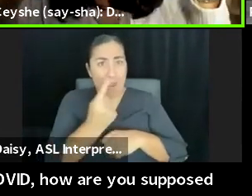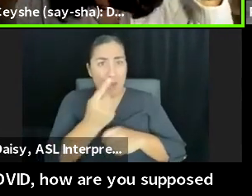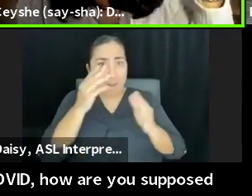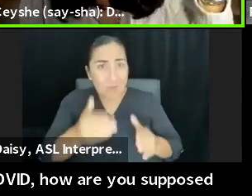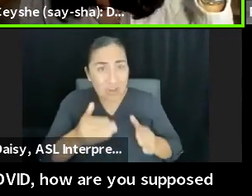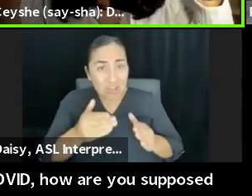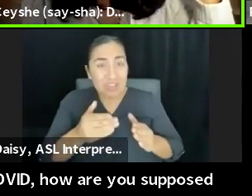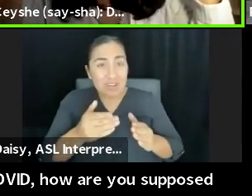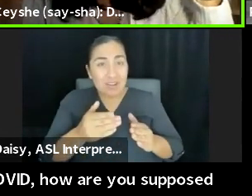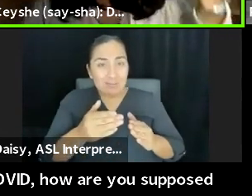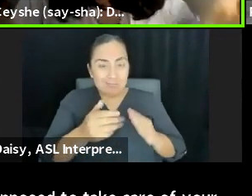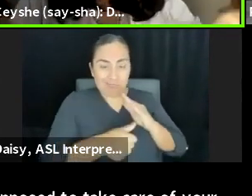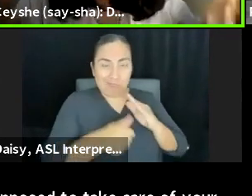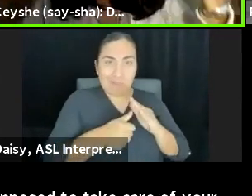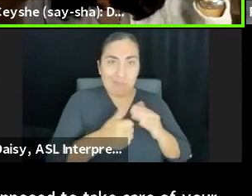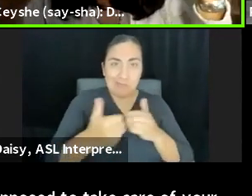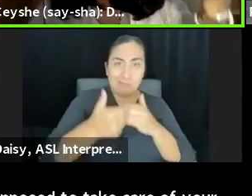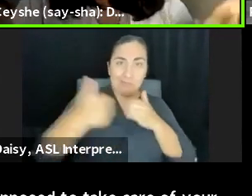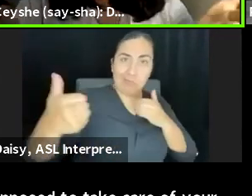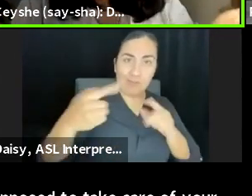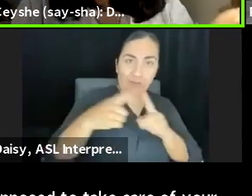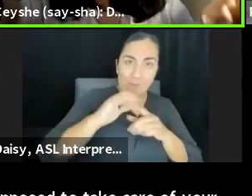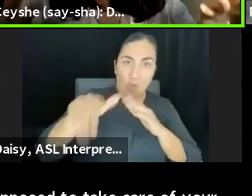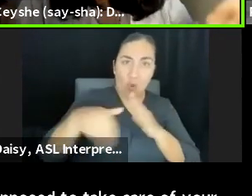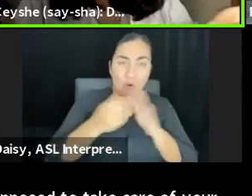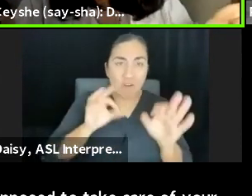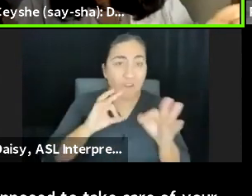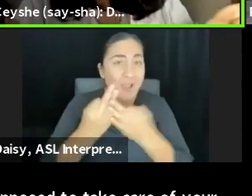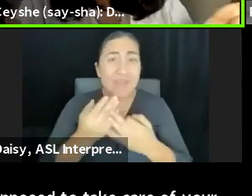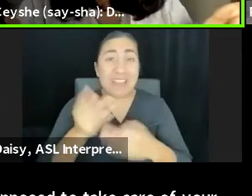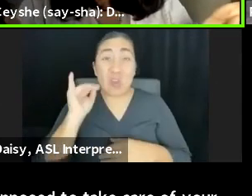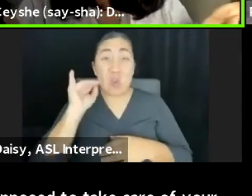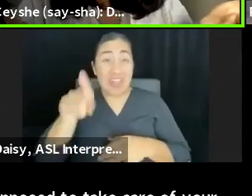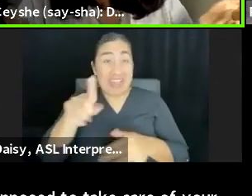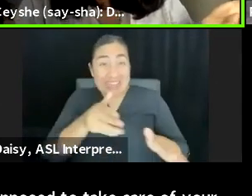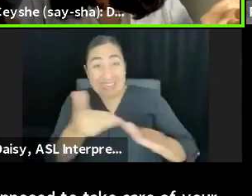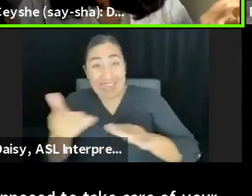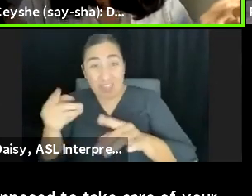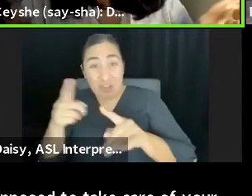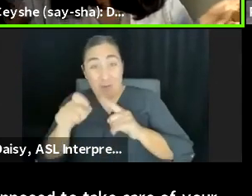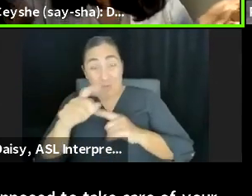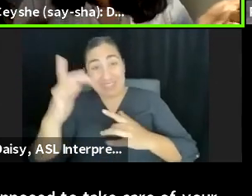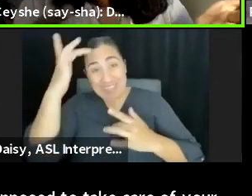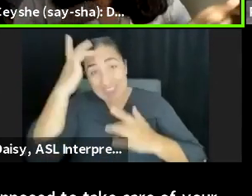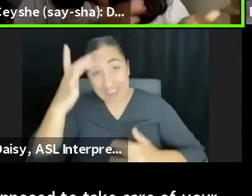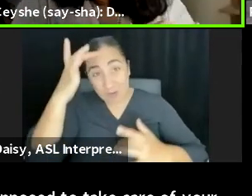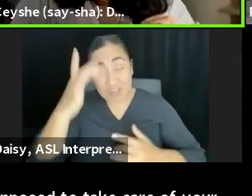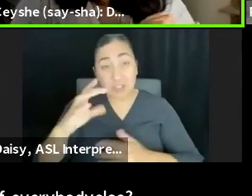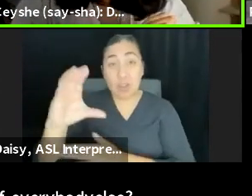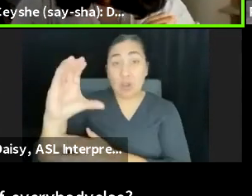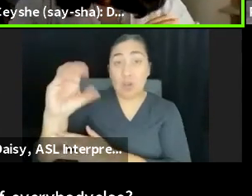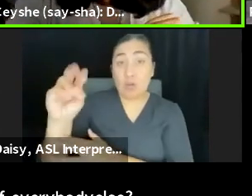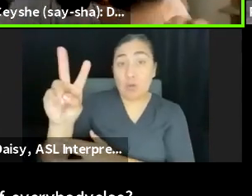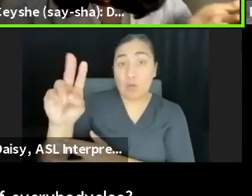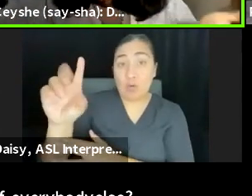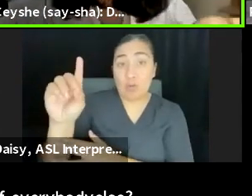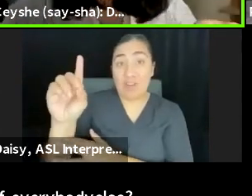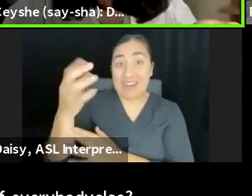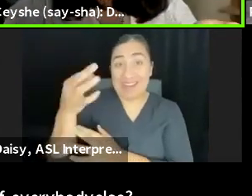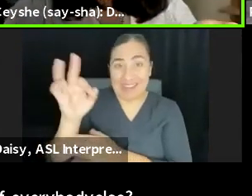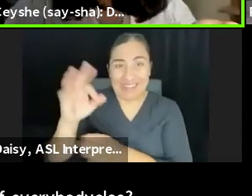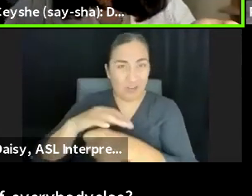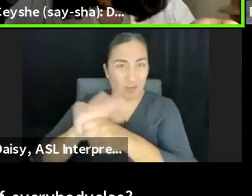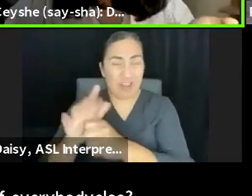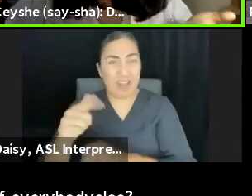you know, the death from this illness, COVID-19, is just, I feel,